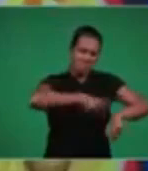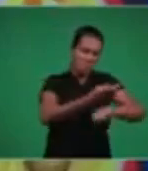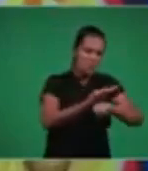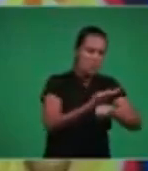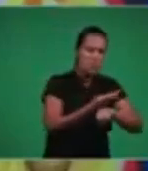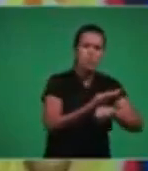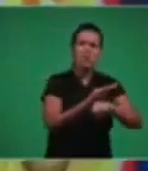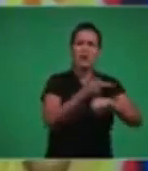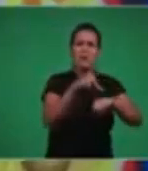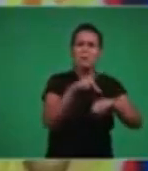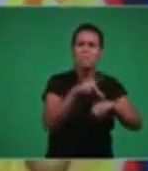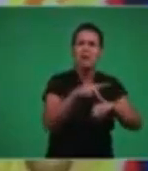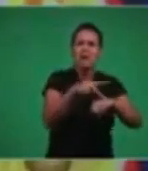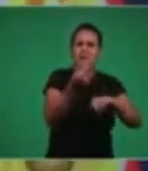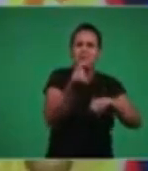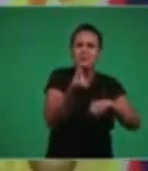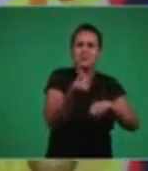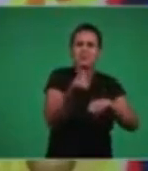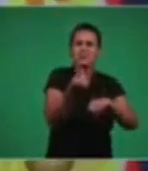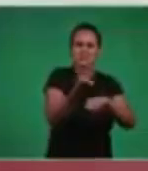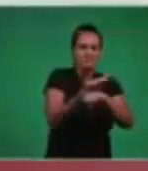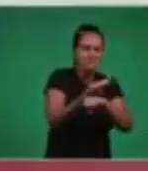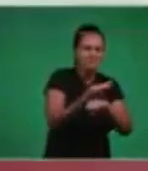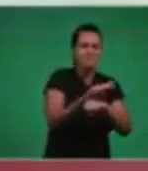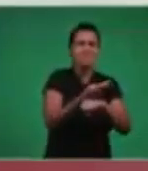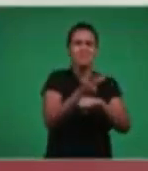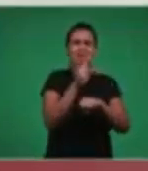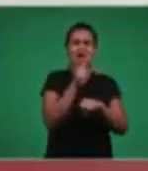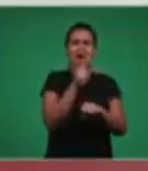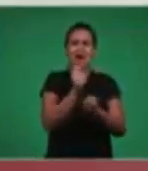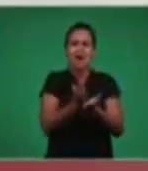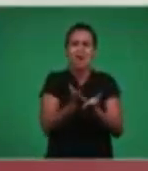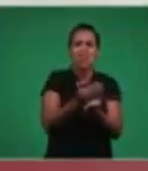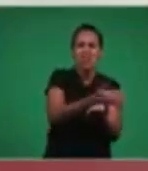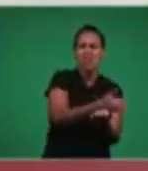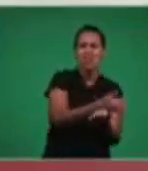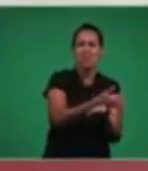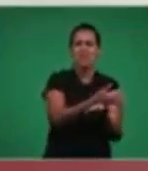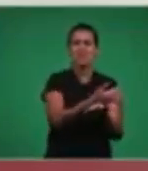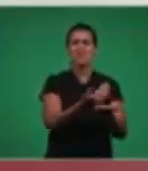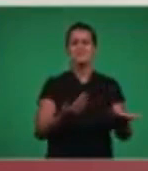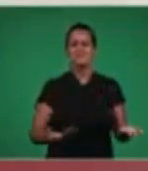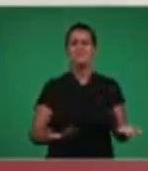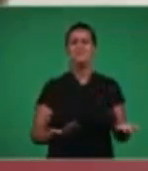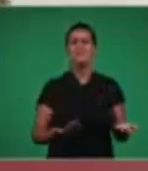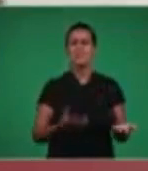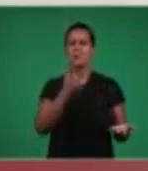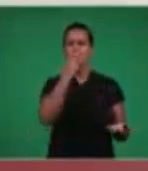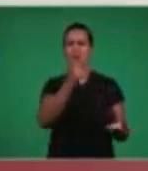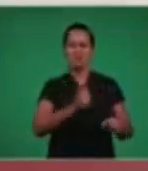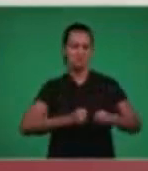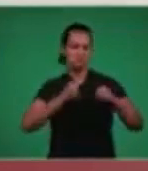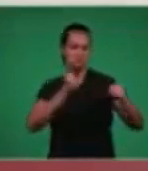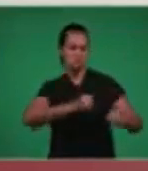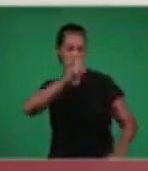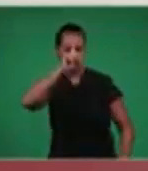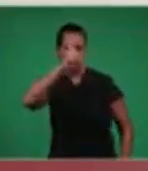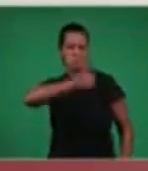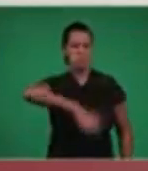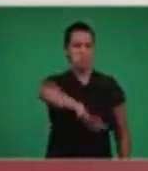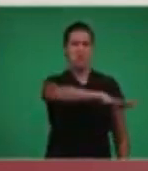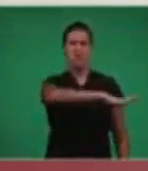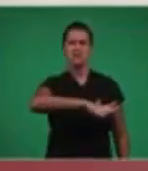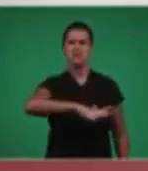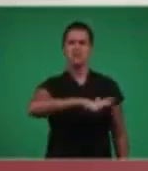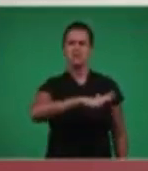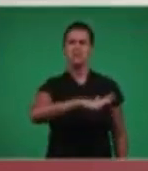seeking precious stones, and moving rivers from their original direction to bring comfort and power.